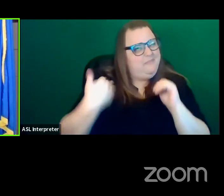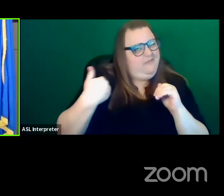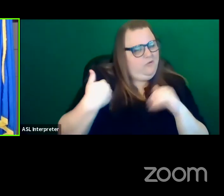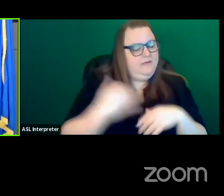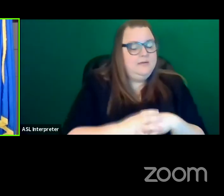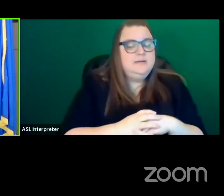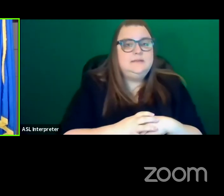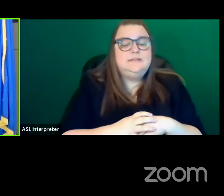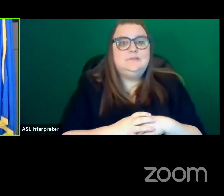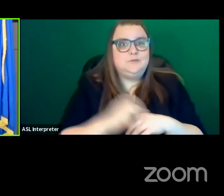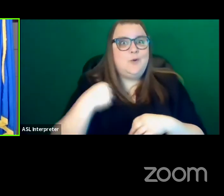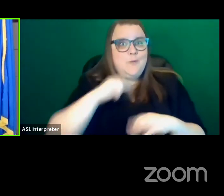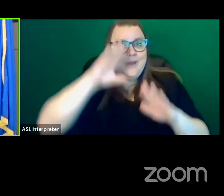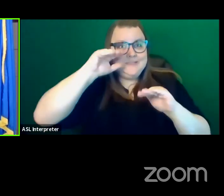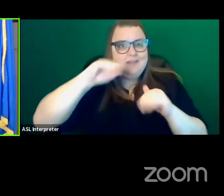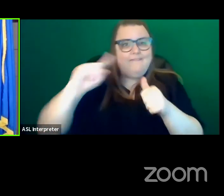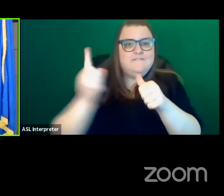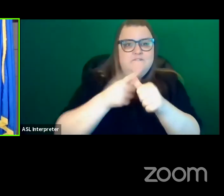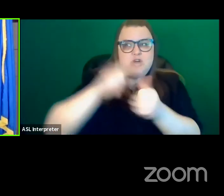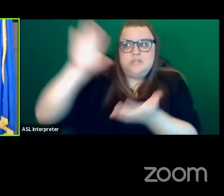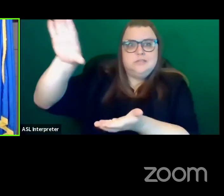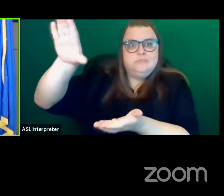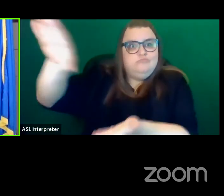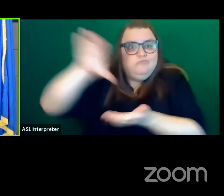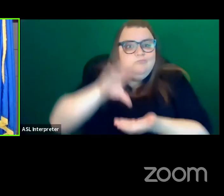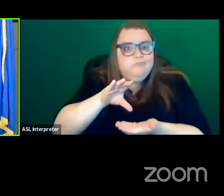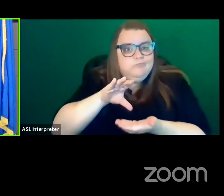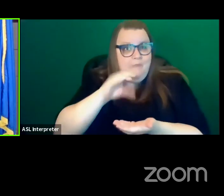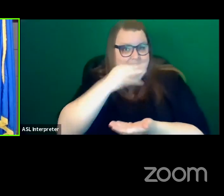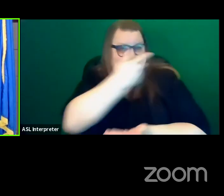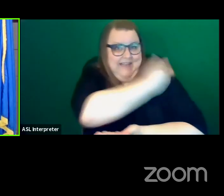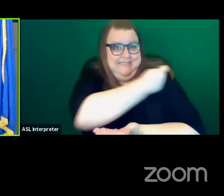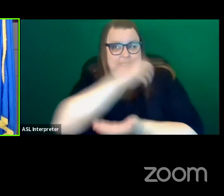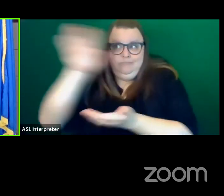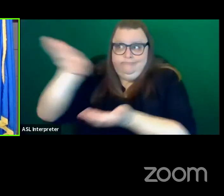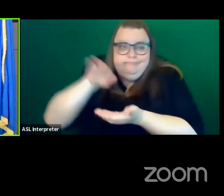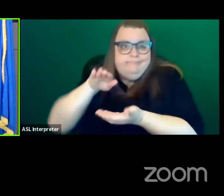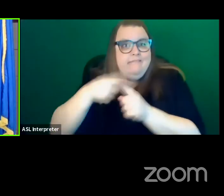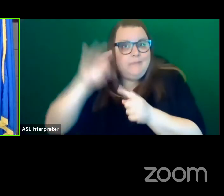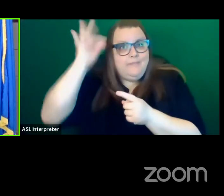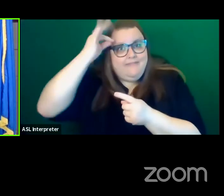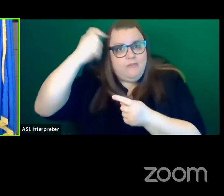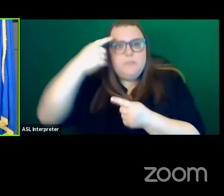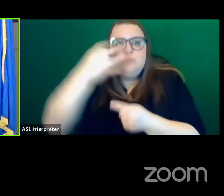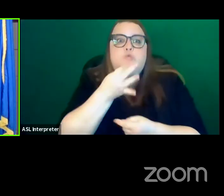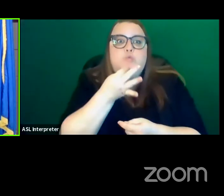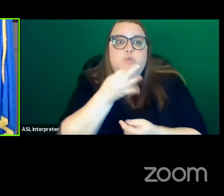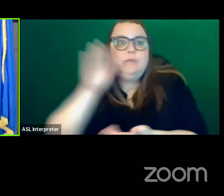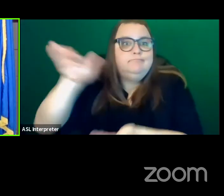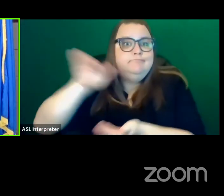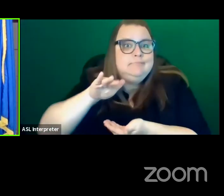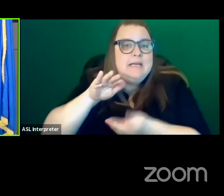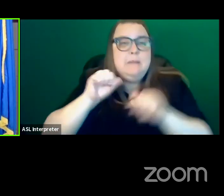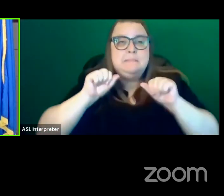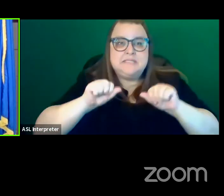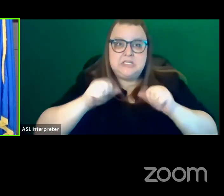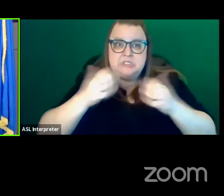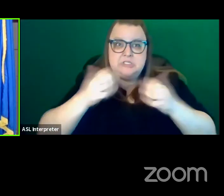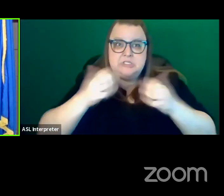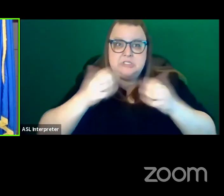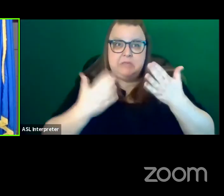first allocation of COVID-19 vaccine from the federal government very soon, potentially by the middle of